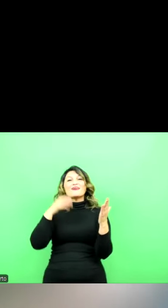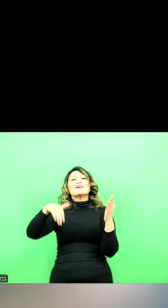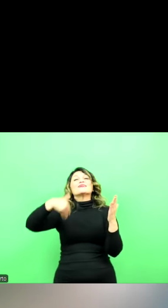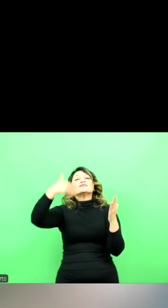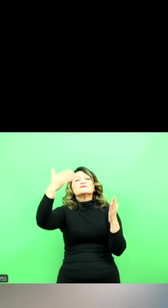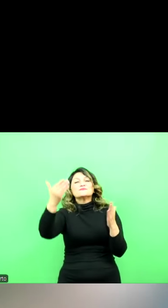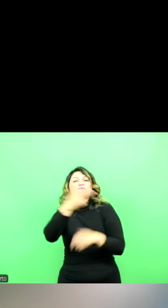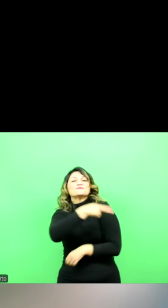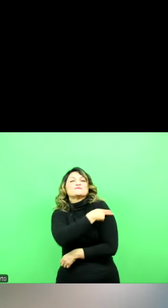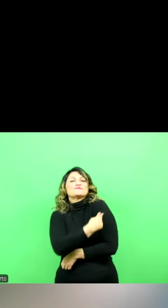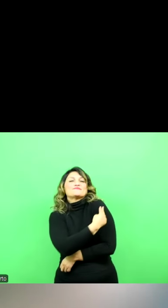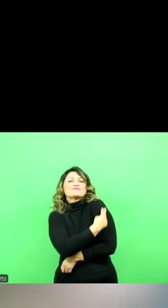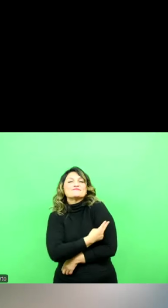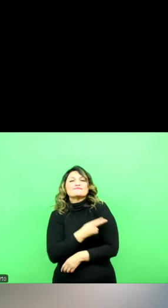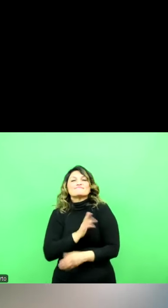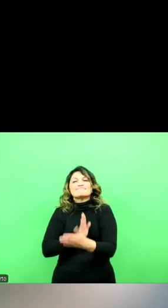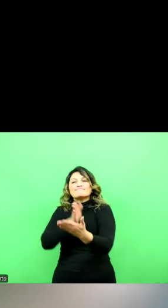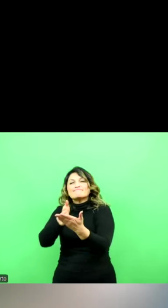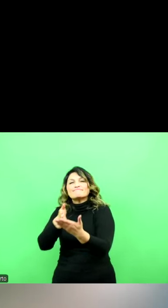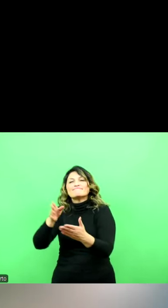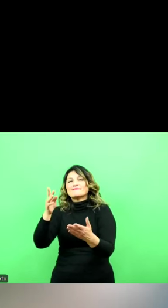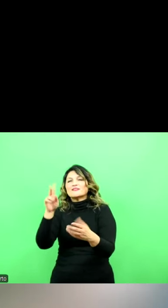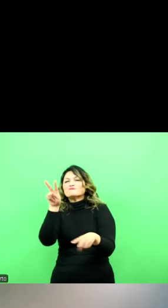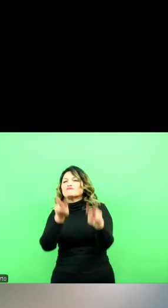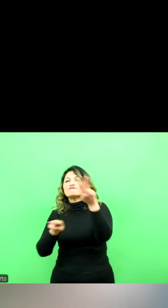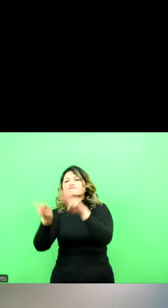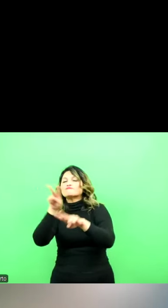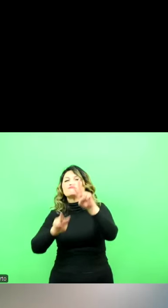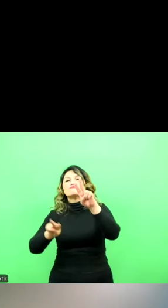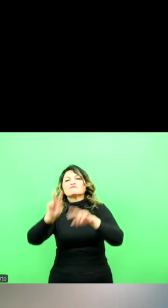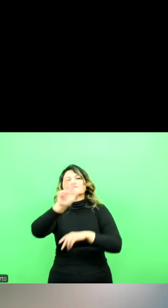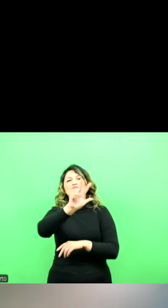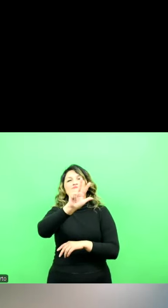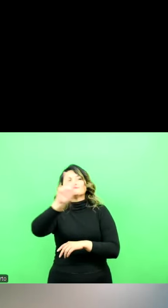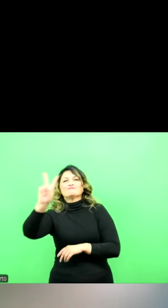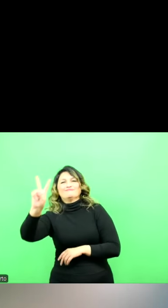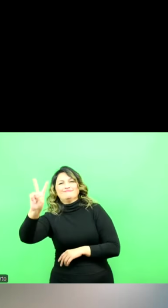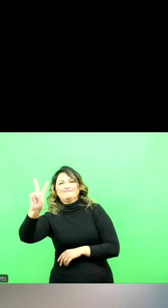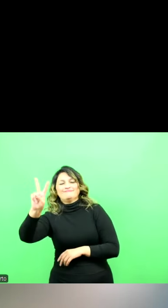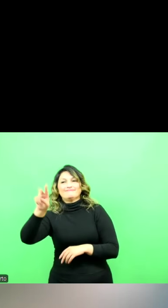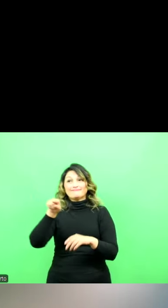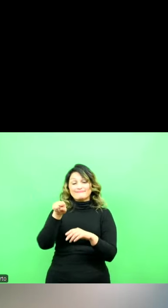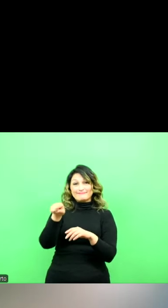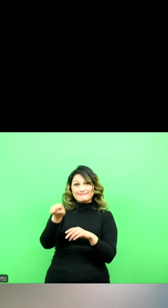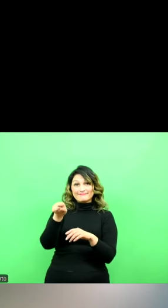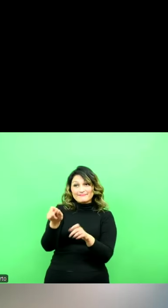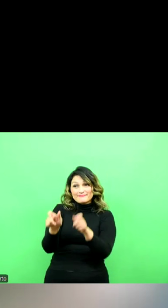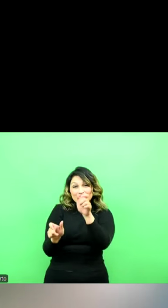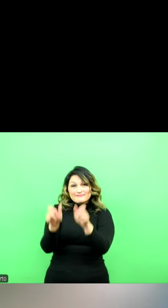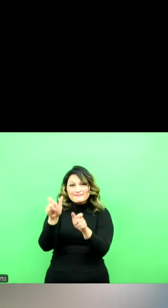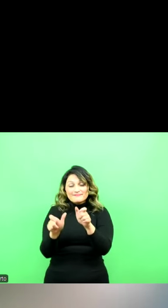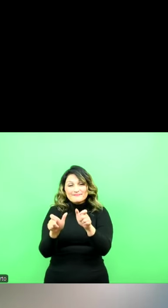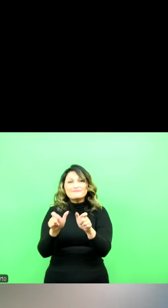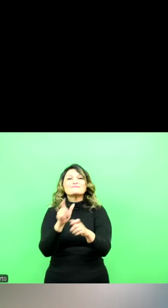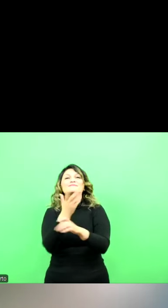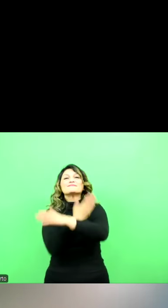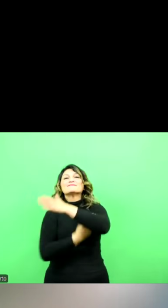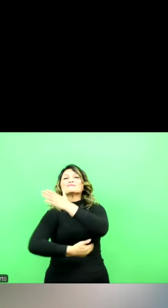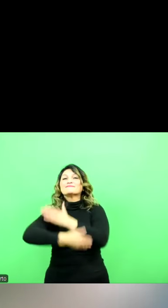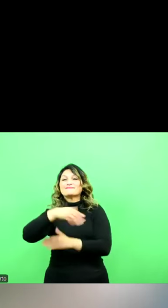So we focused on this action plan, we visited the hospitals, and we visited the areas where persons with disabilities